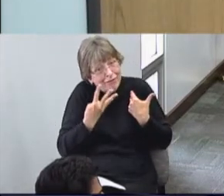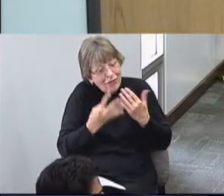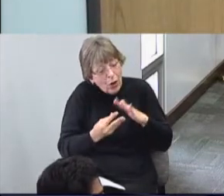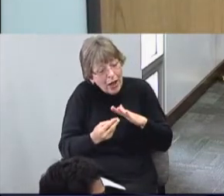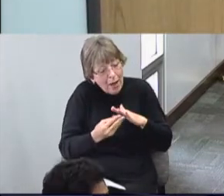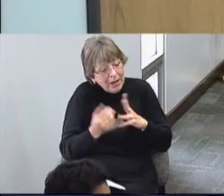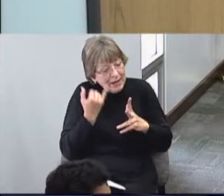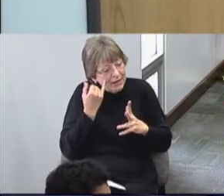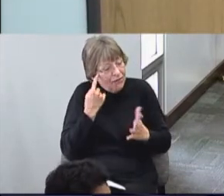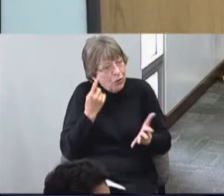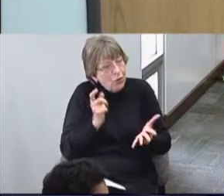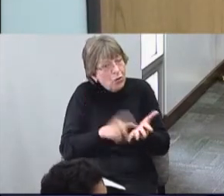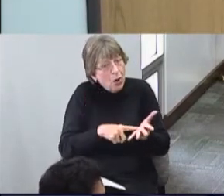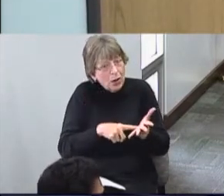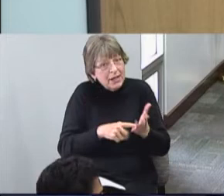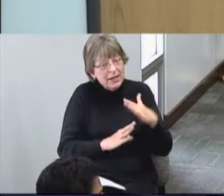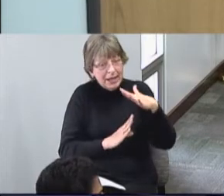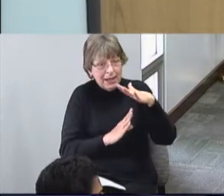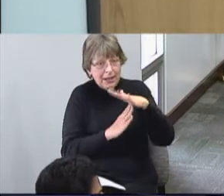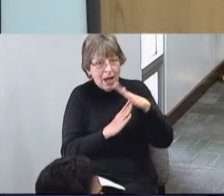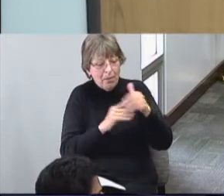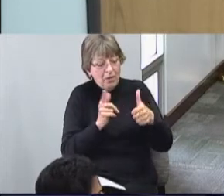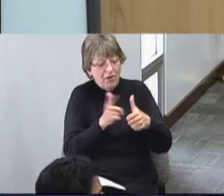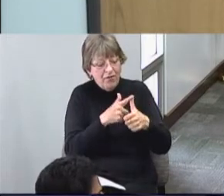If you notice at the top of the first handout,